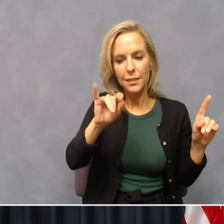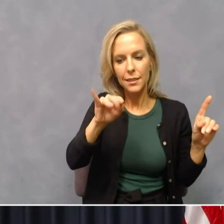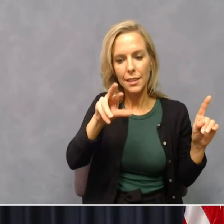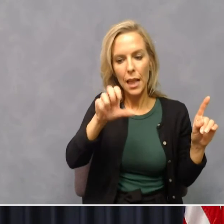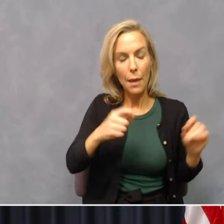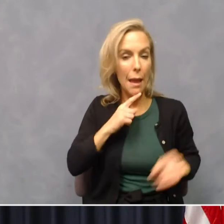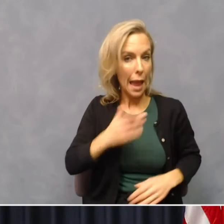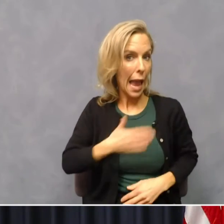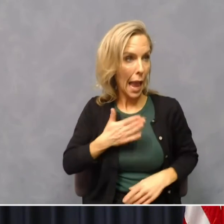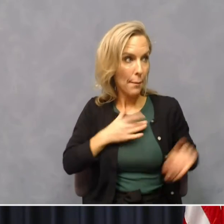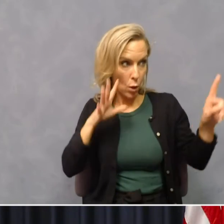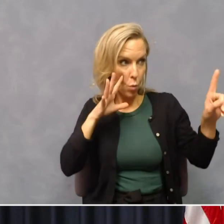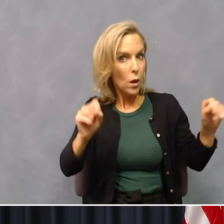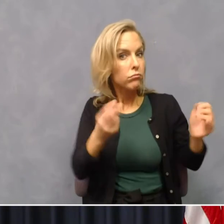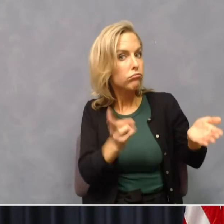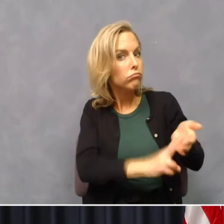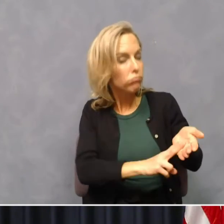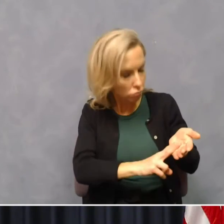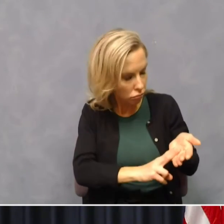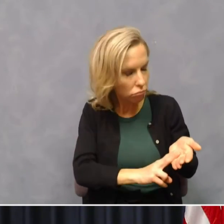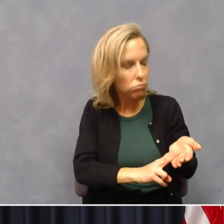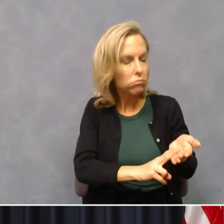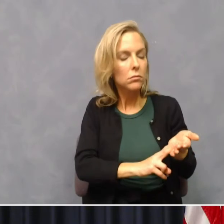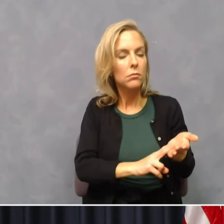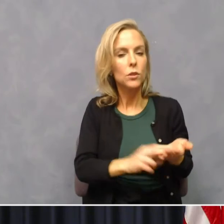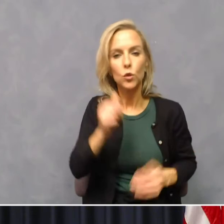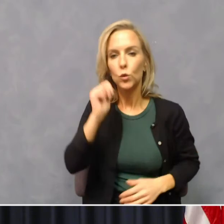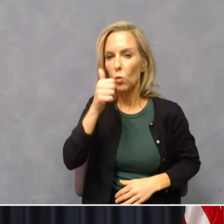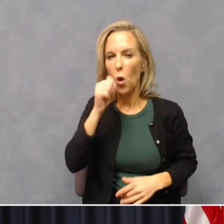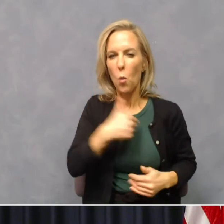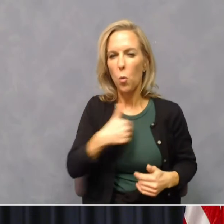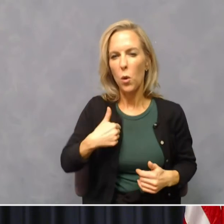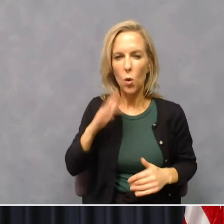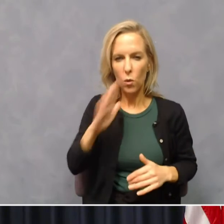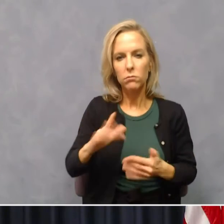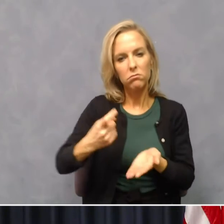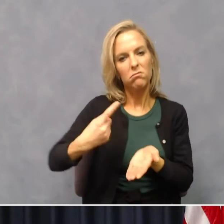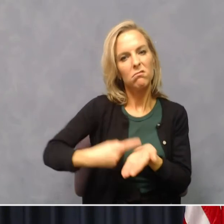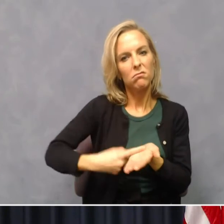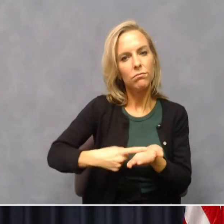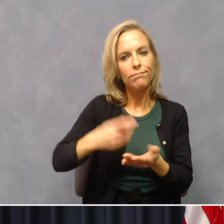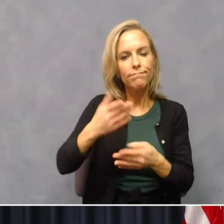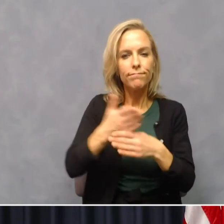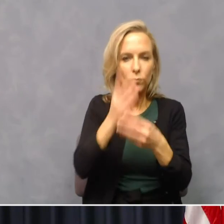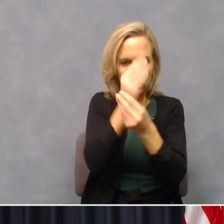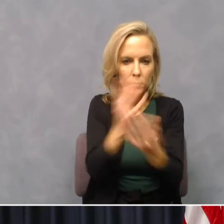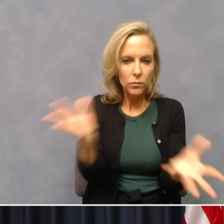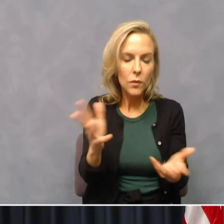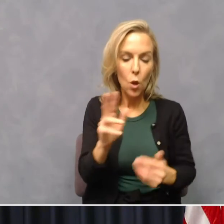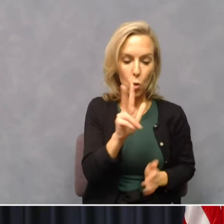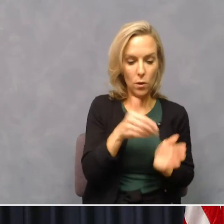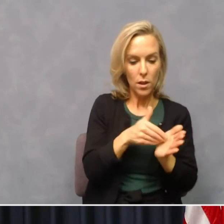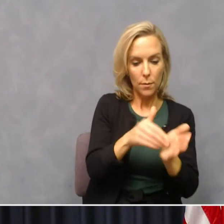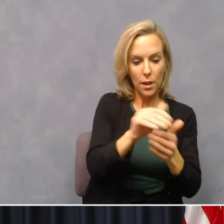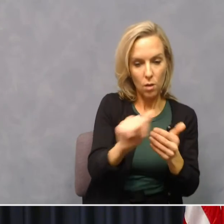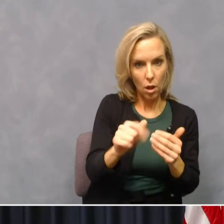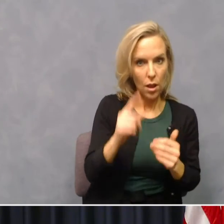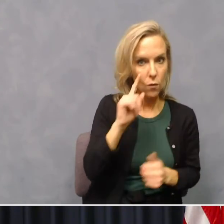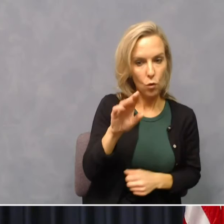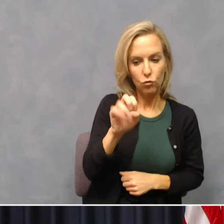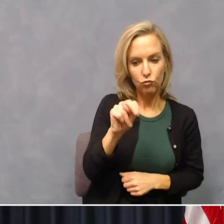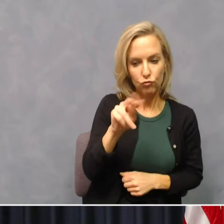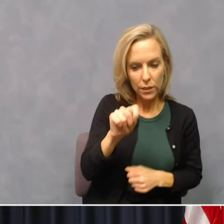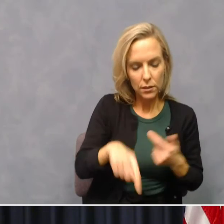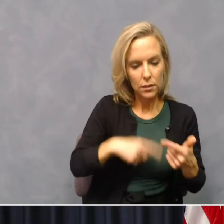it. We're going to walk through tomorrow how it provides almost $300 million in rent and